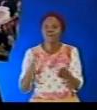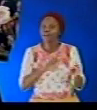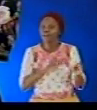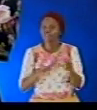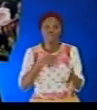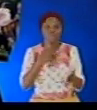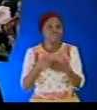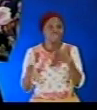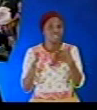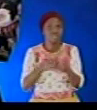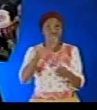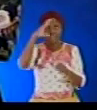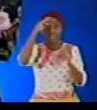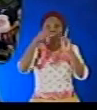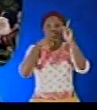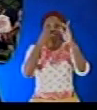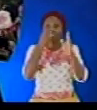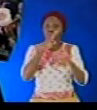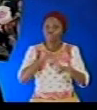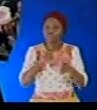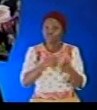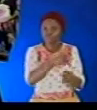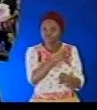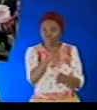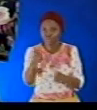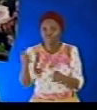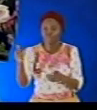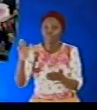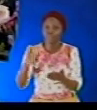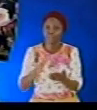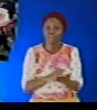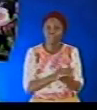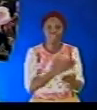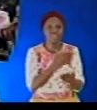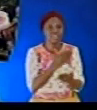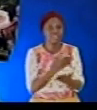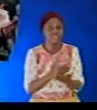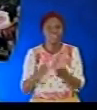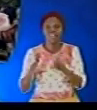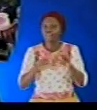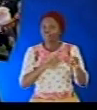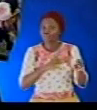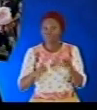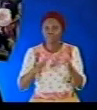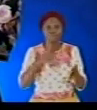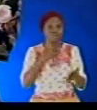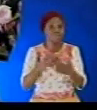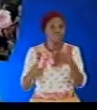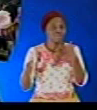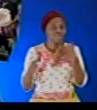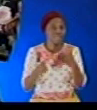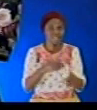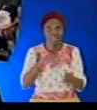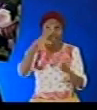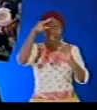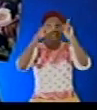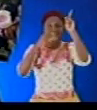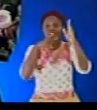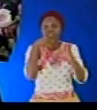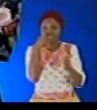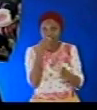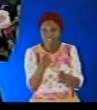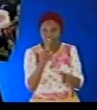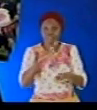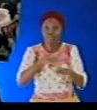whatsoever he says unto you, do it. Oh yes. Whatsoever he